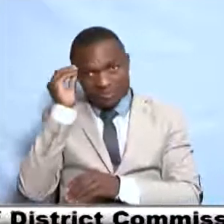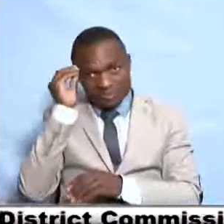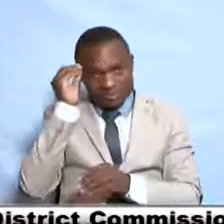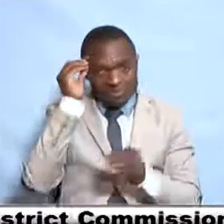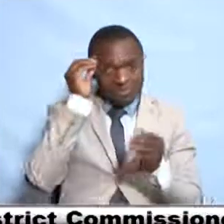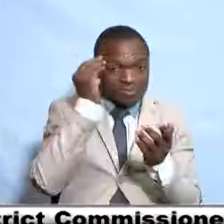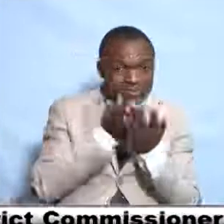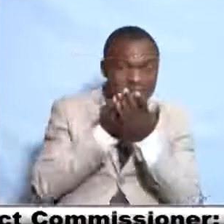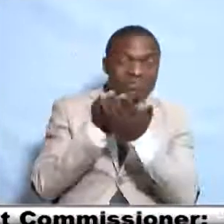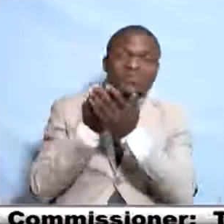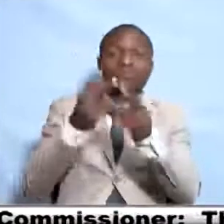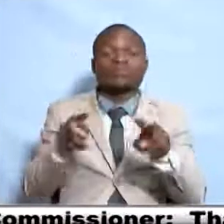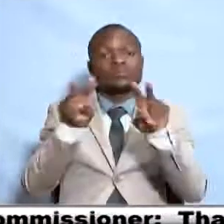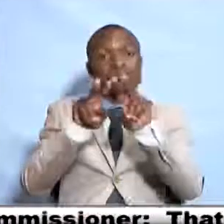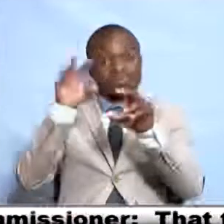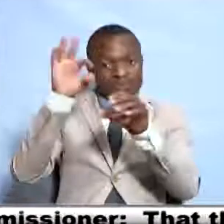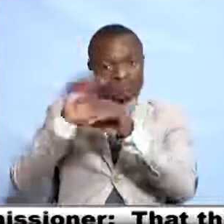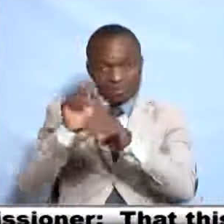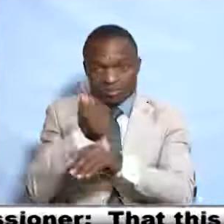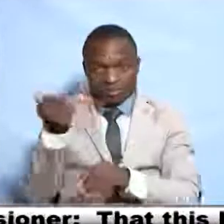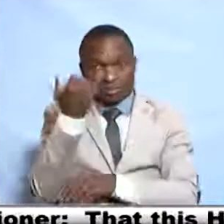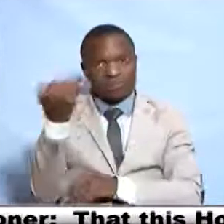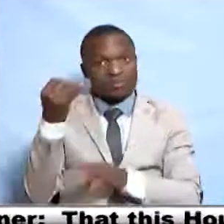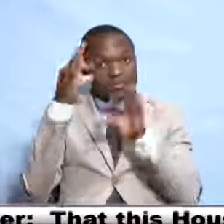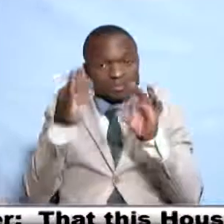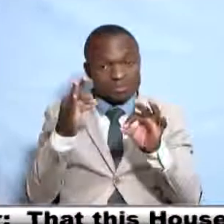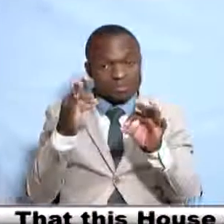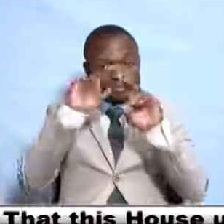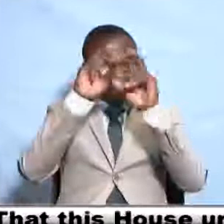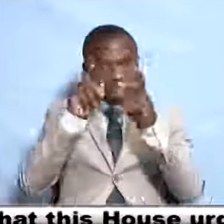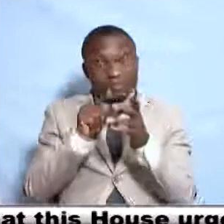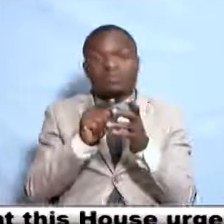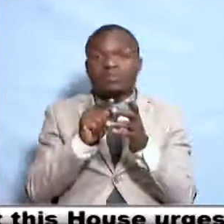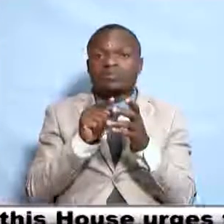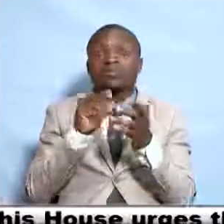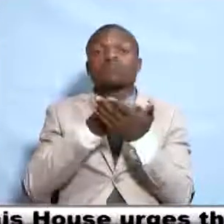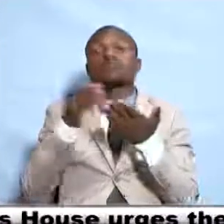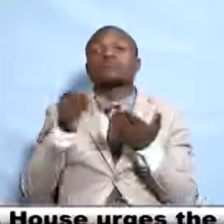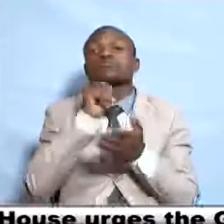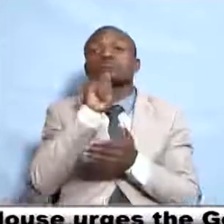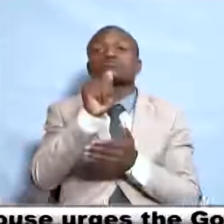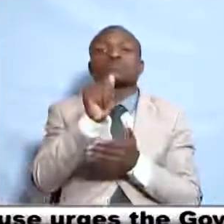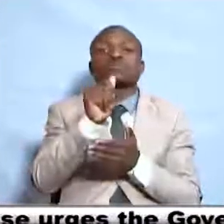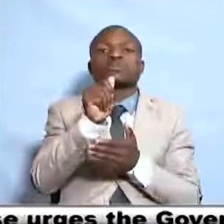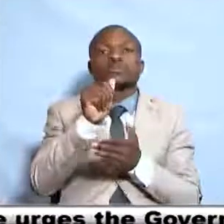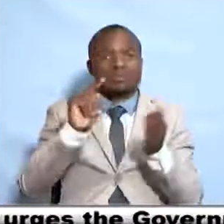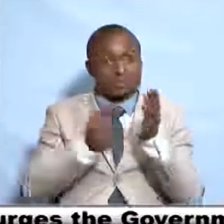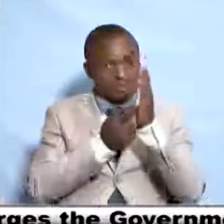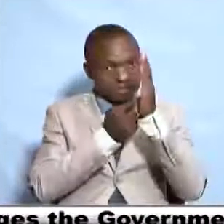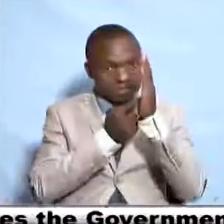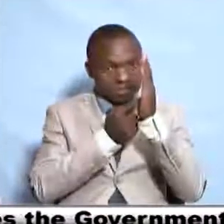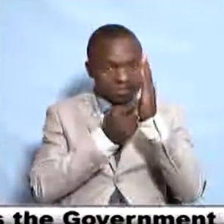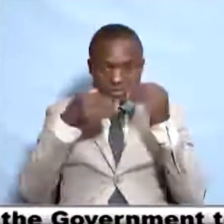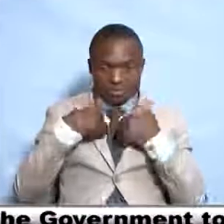submissions that have been made. Voting is another issue. Whether this motion pulls through or not is besides the point. The point is we've